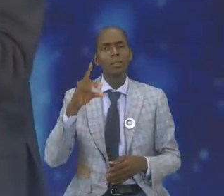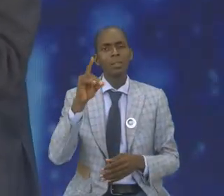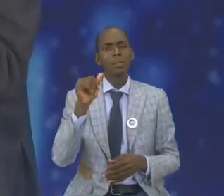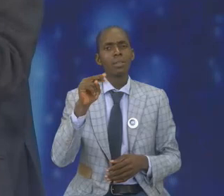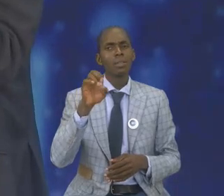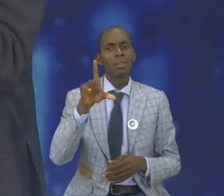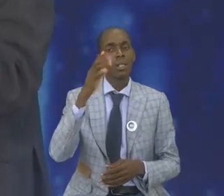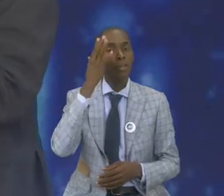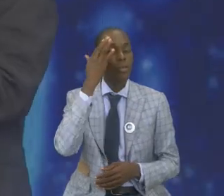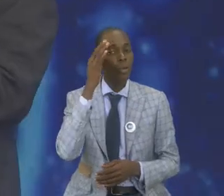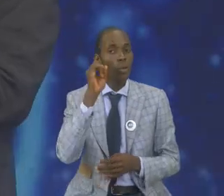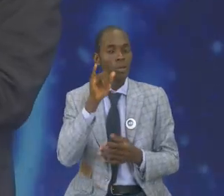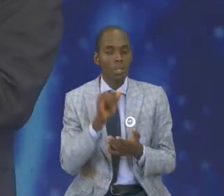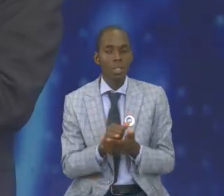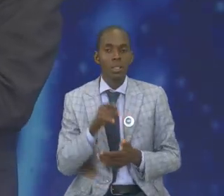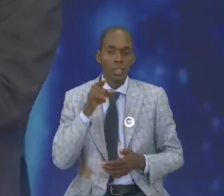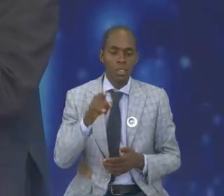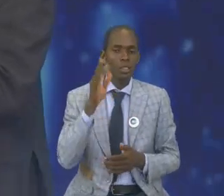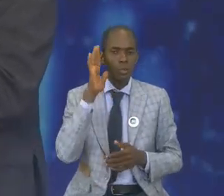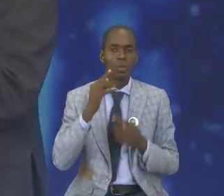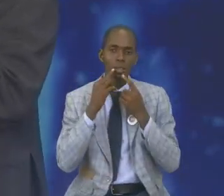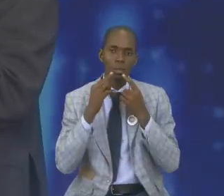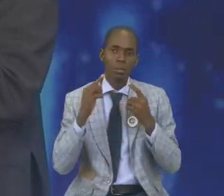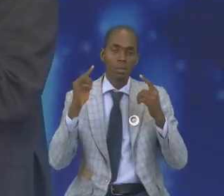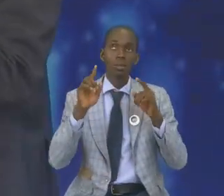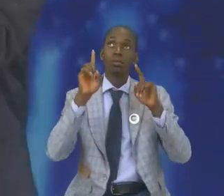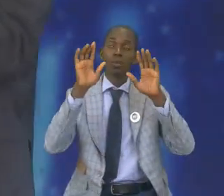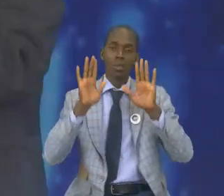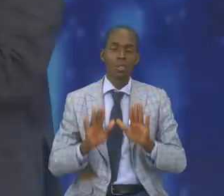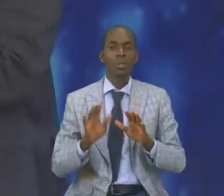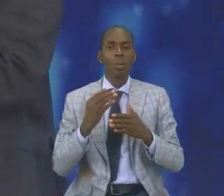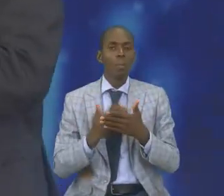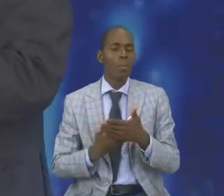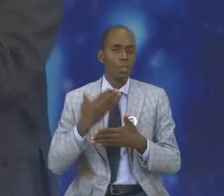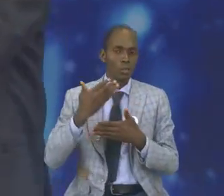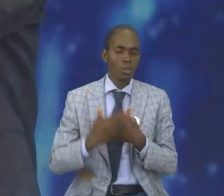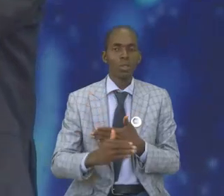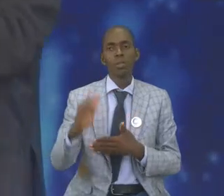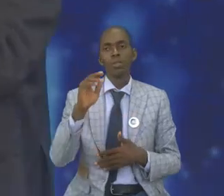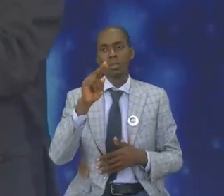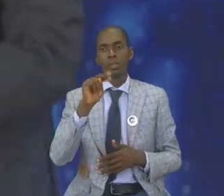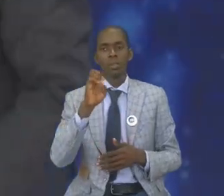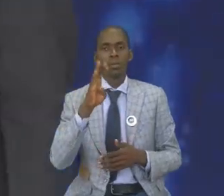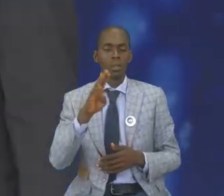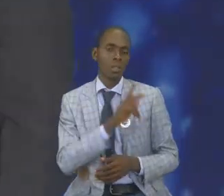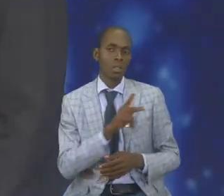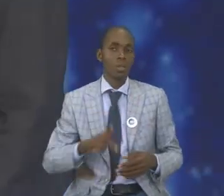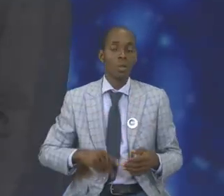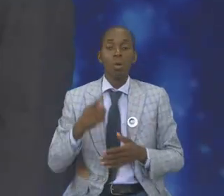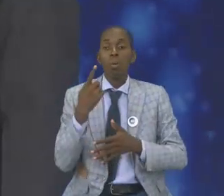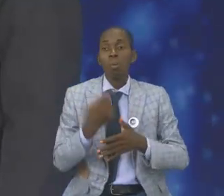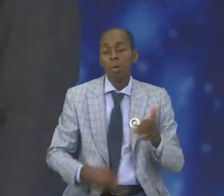he was going to excel beyond Nebuchadnezzar. What Nebuchadnezzar, what he would have